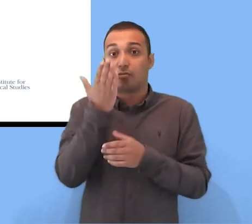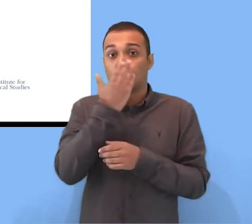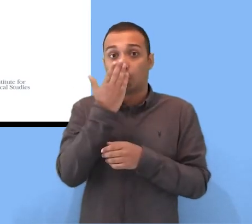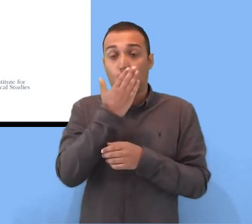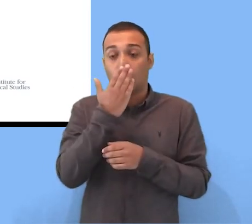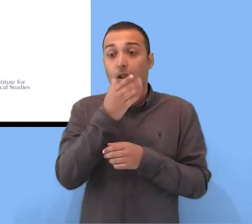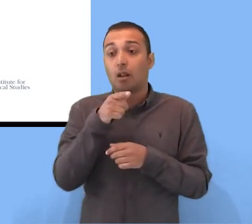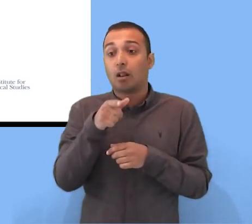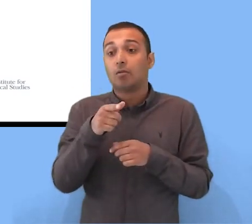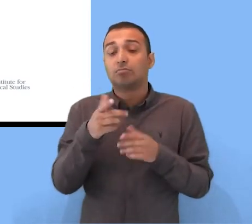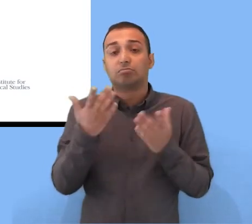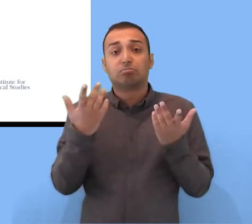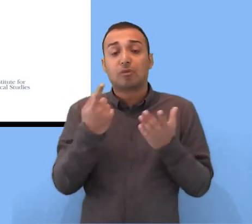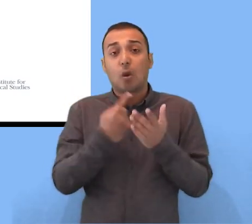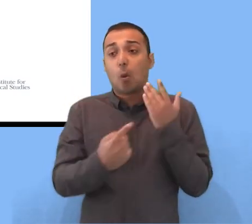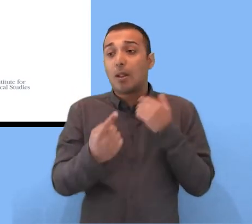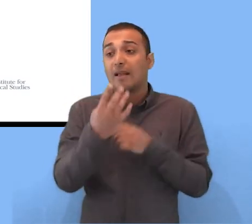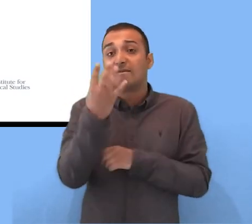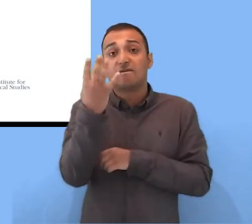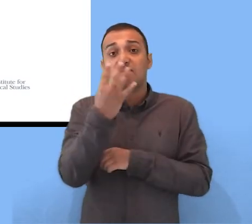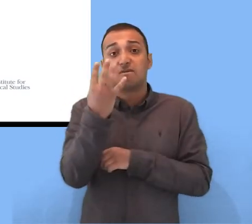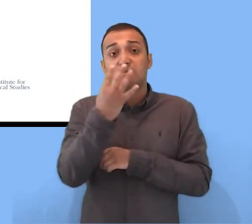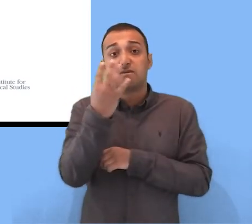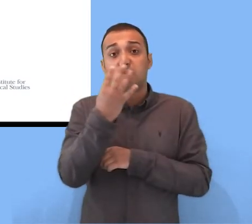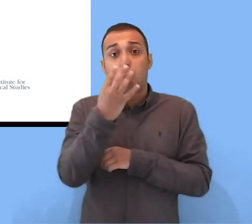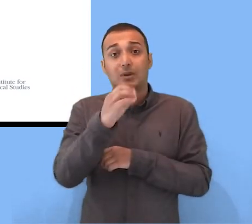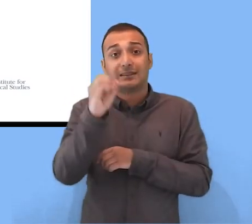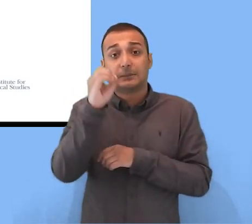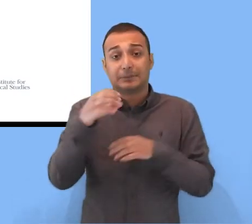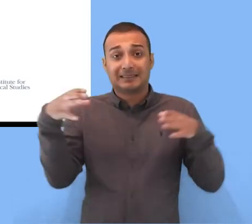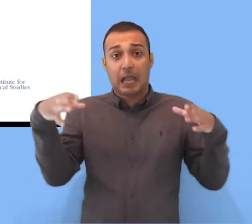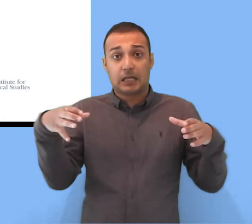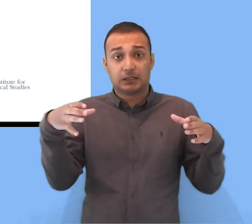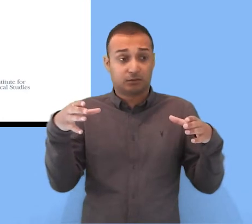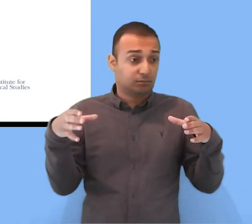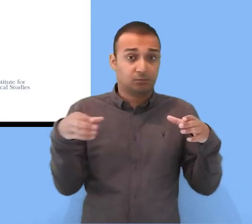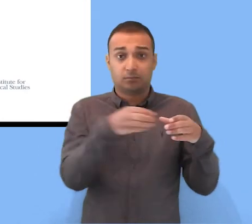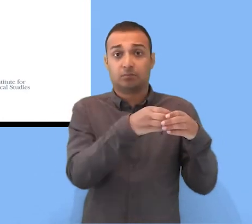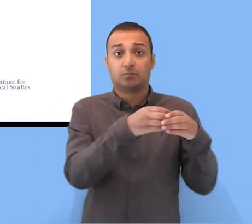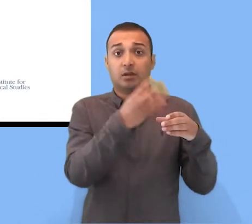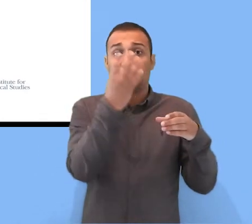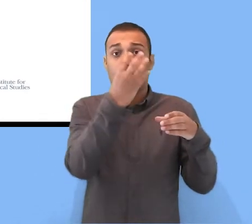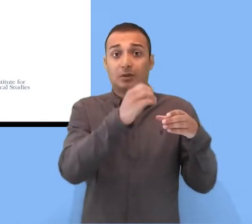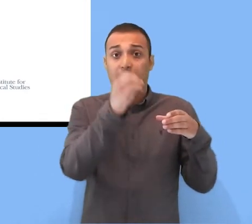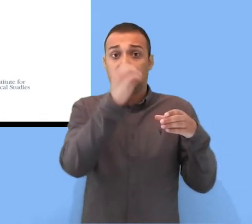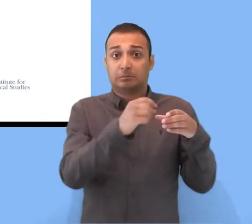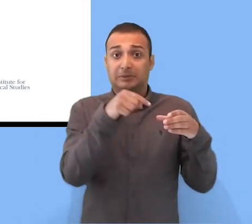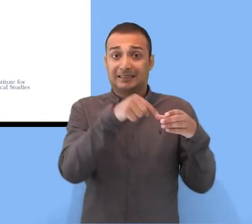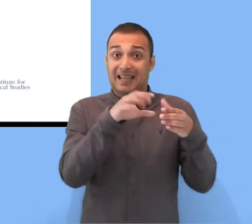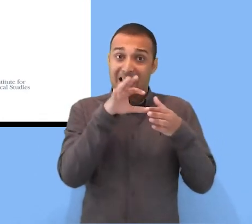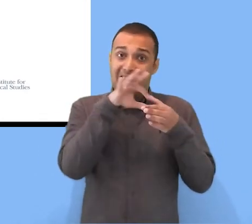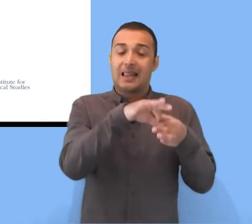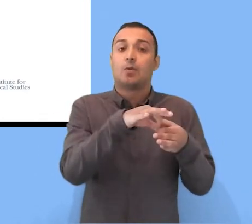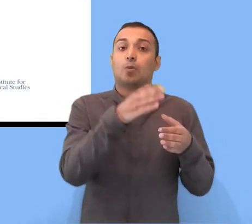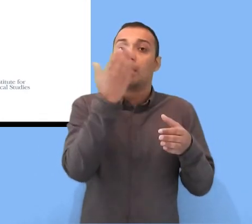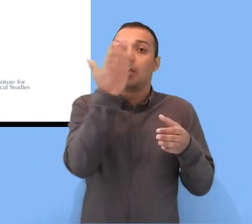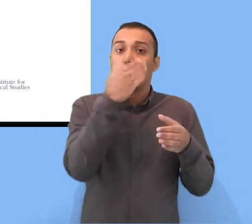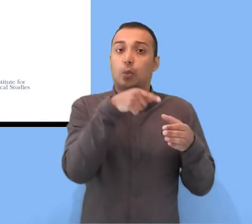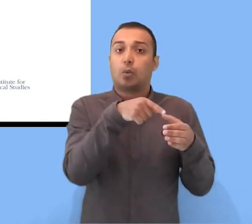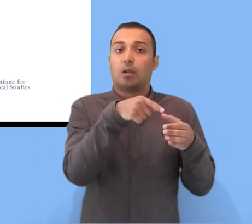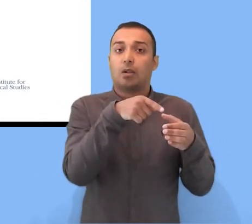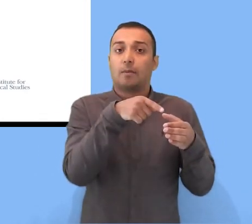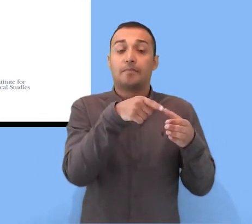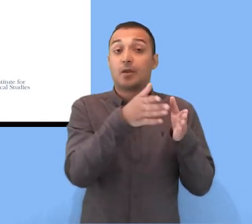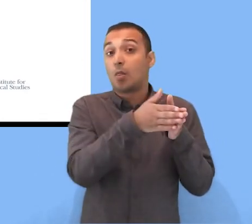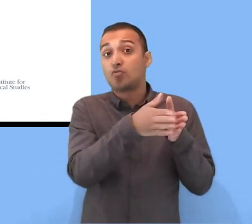gap between children eligible for free school meals and their more affluent peers is related to what's happened in school, whereas almost half of the gap is related to